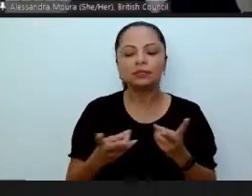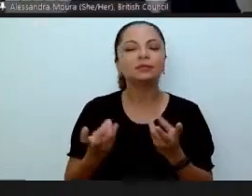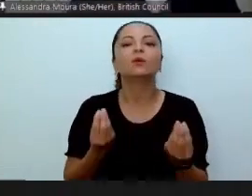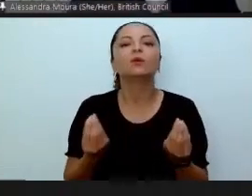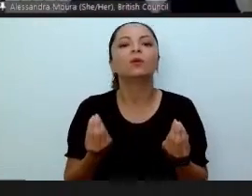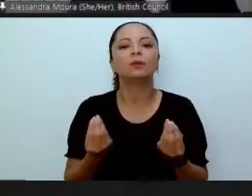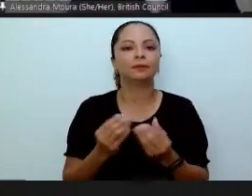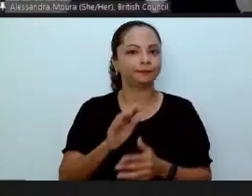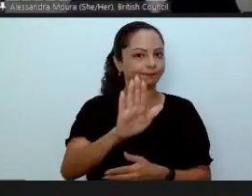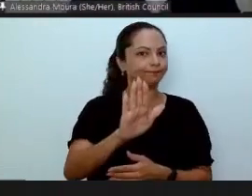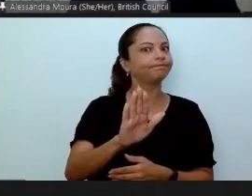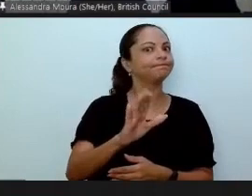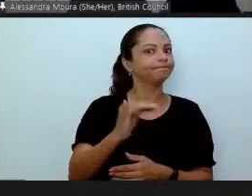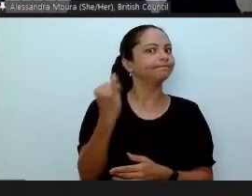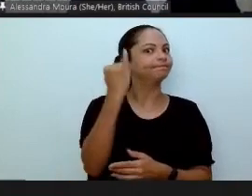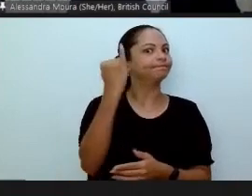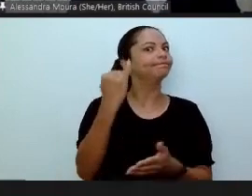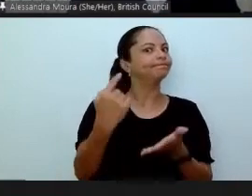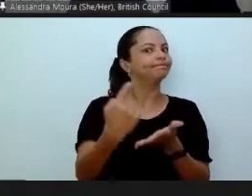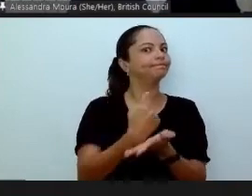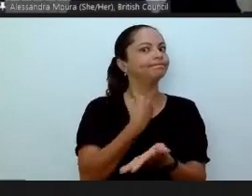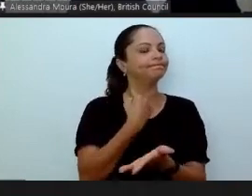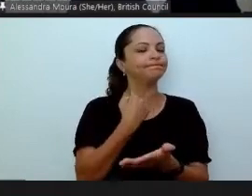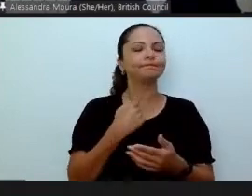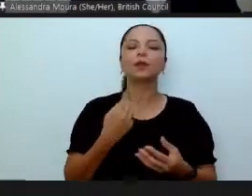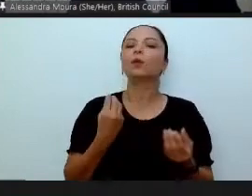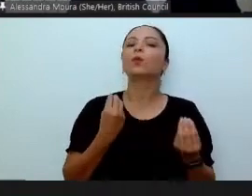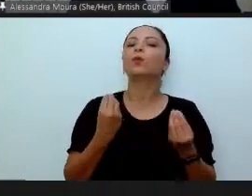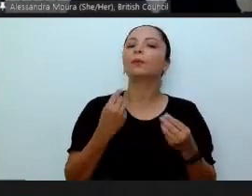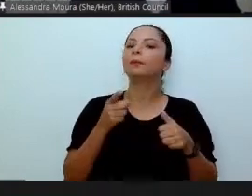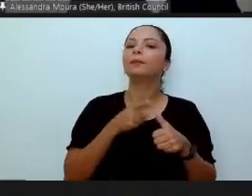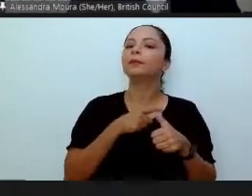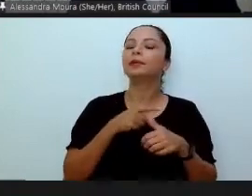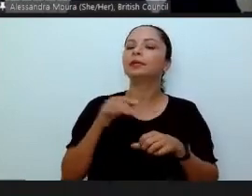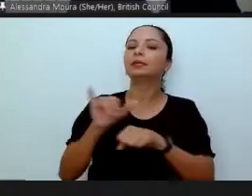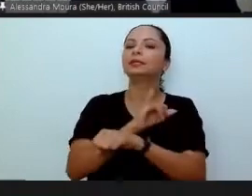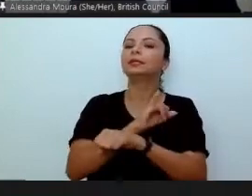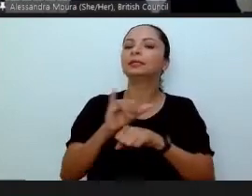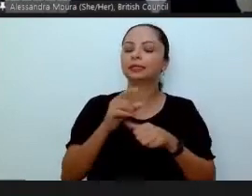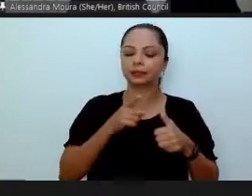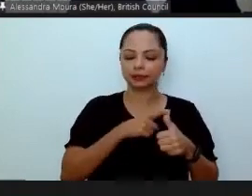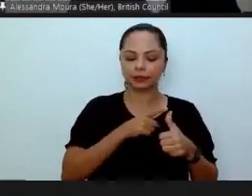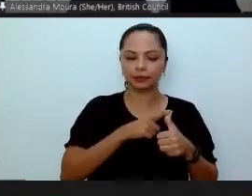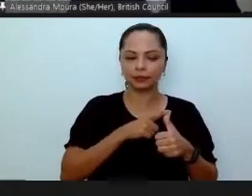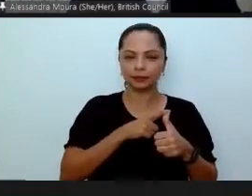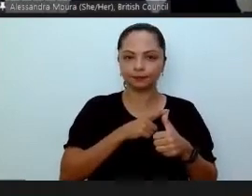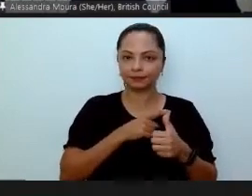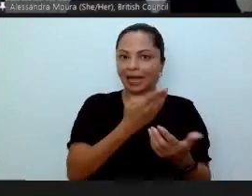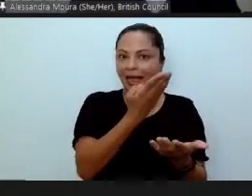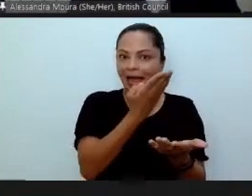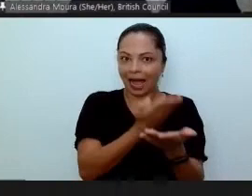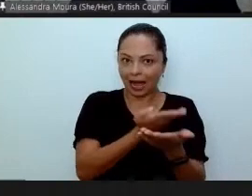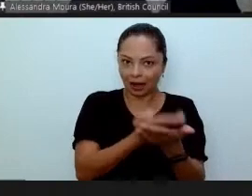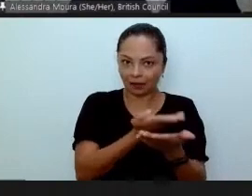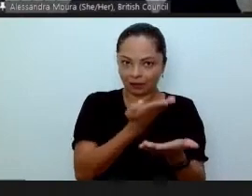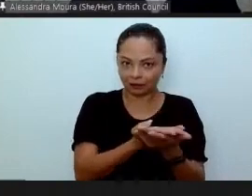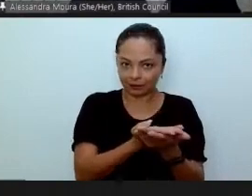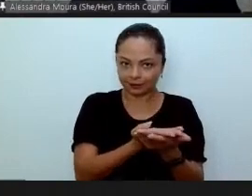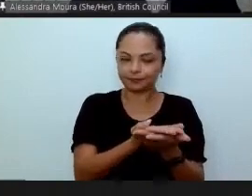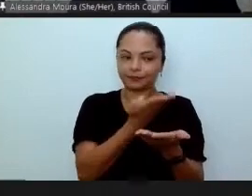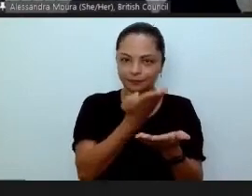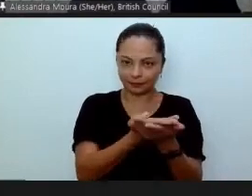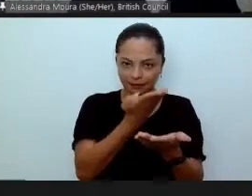you take time during the actual class to